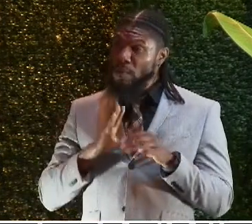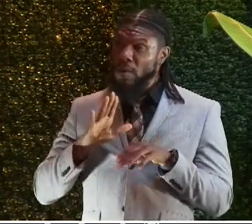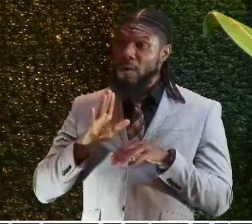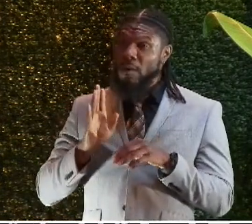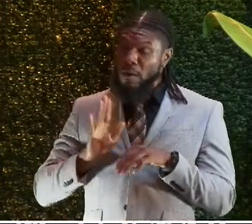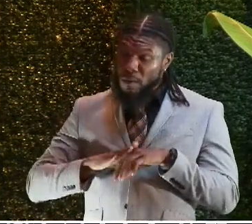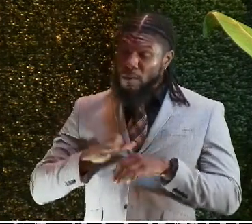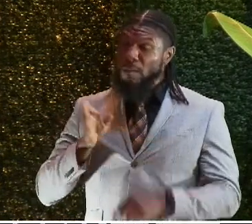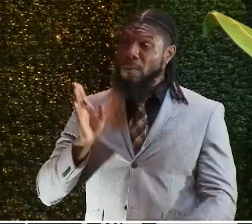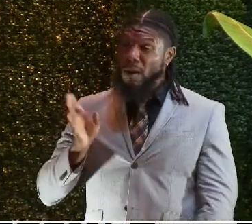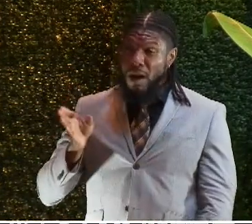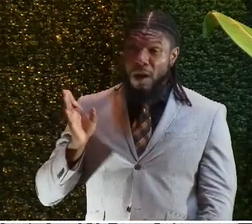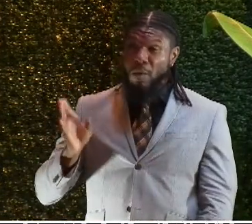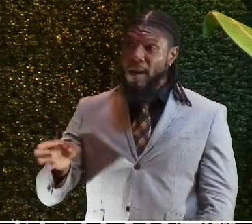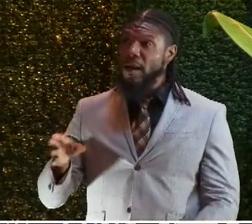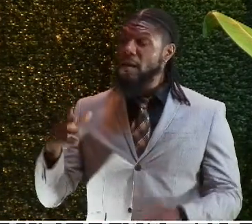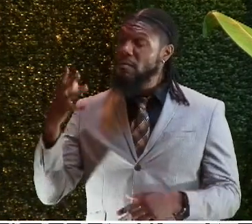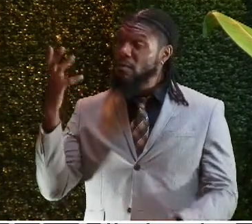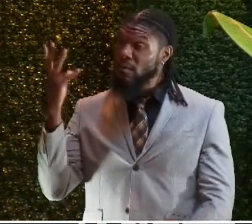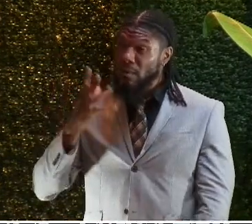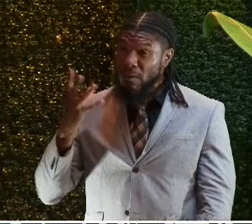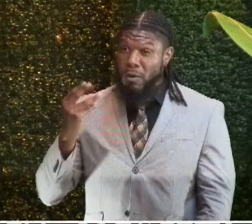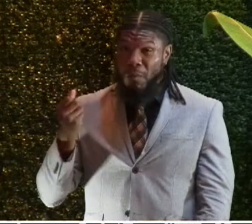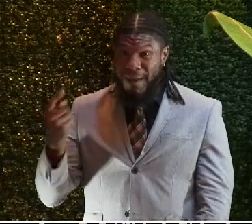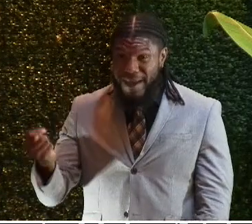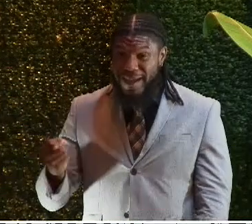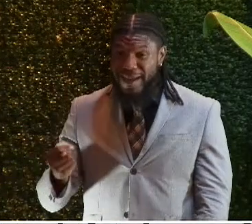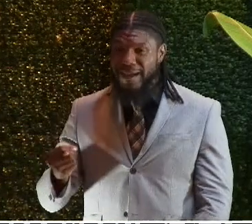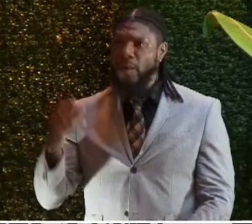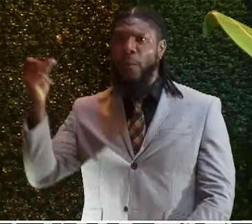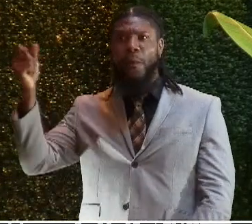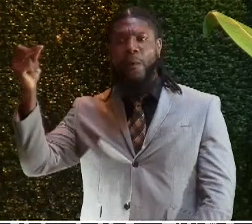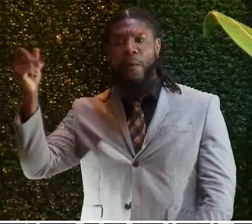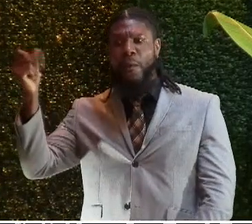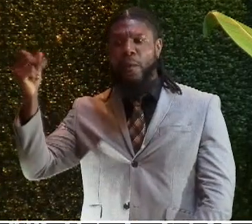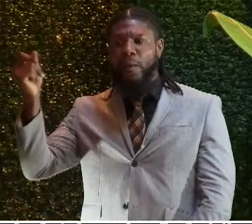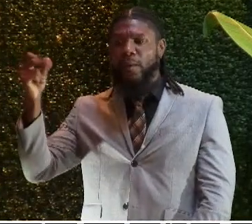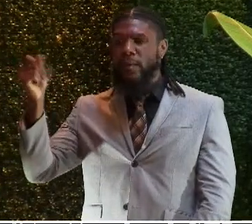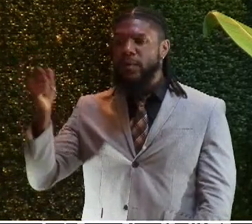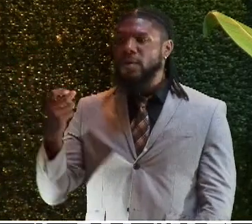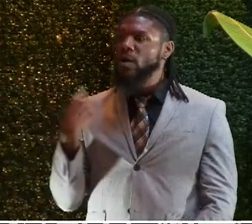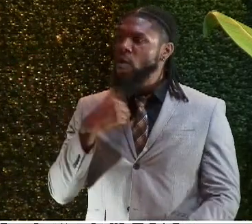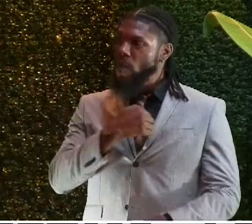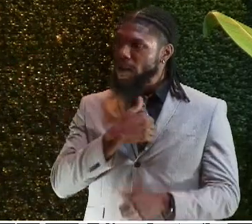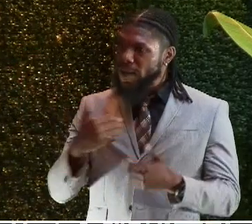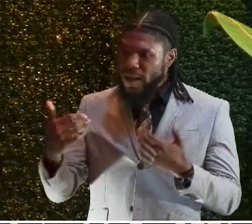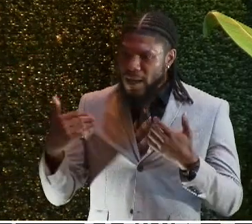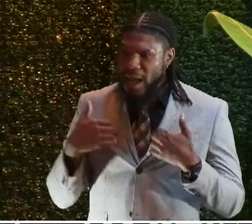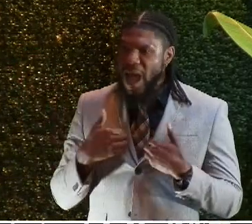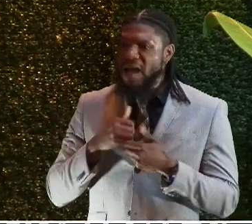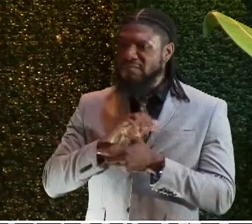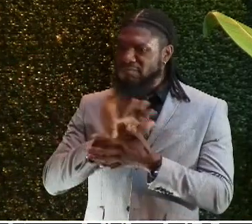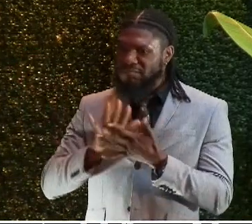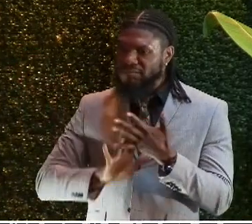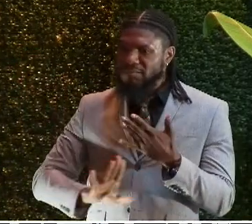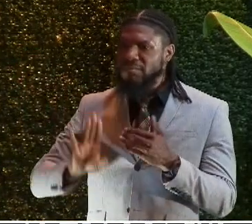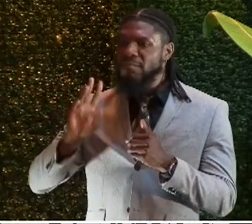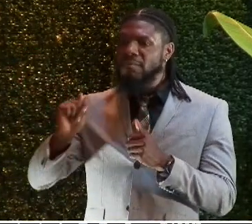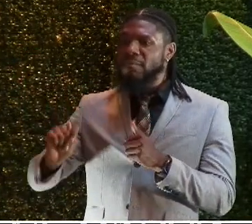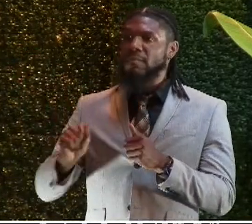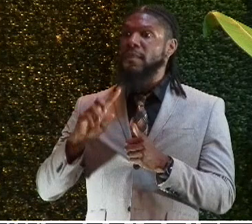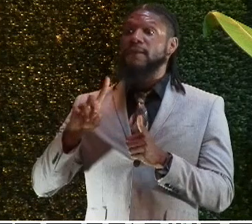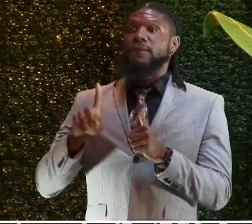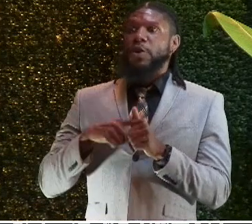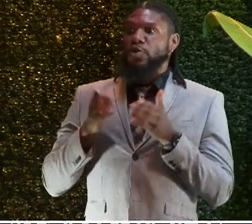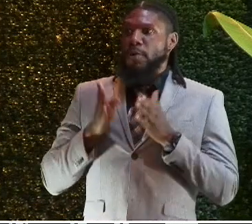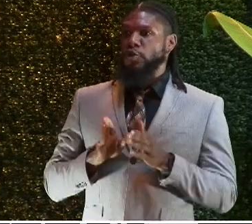Come on. I mean, well, not on Broadway, because, you know, we had Peppermint and we had some other folks, but the first one to lead. To